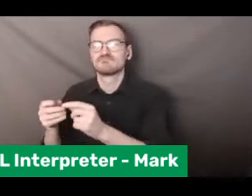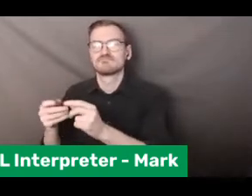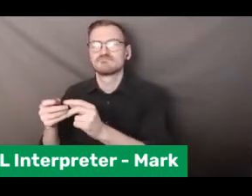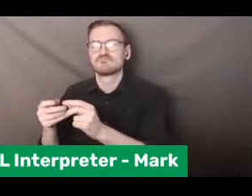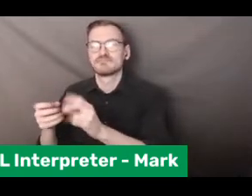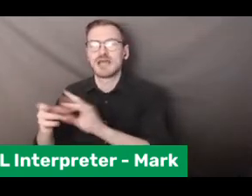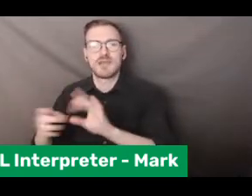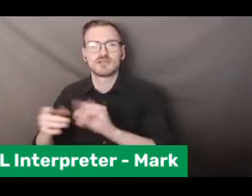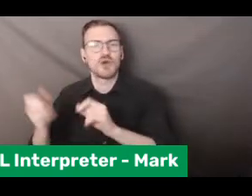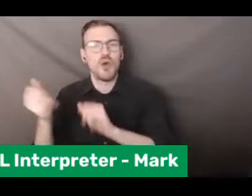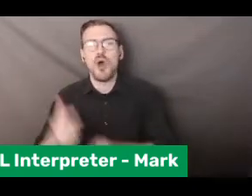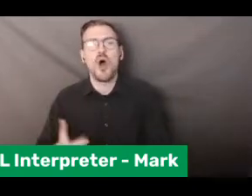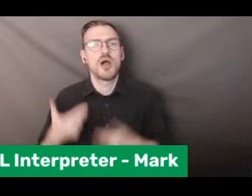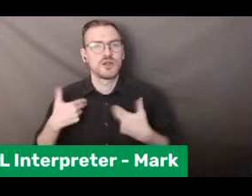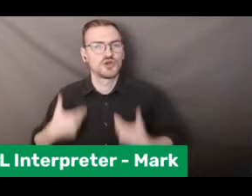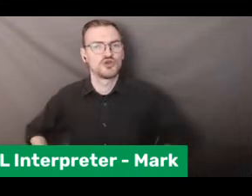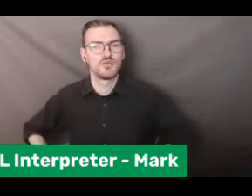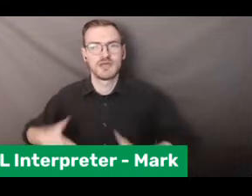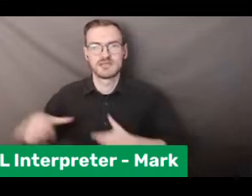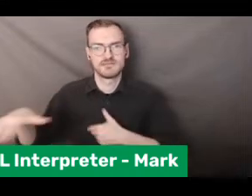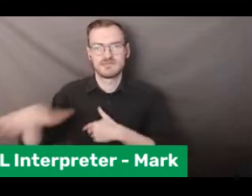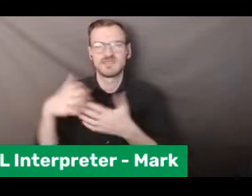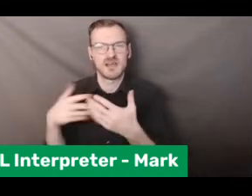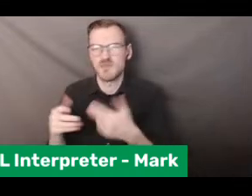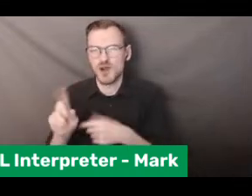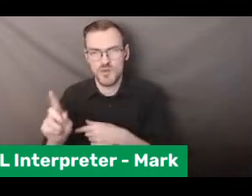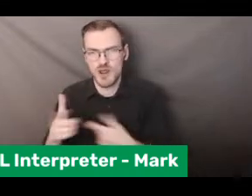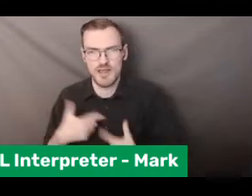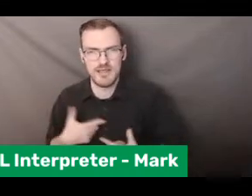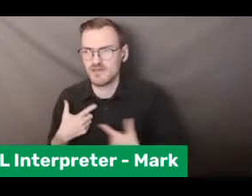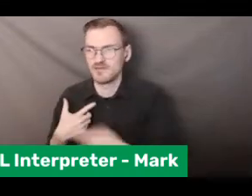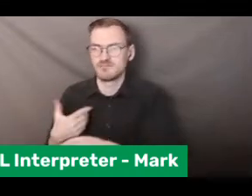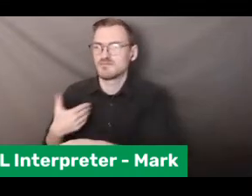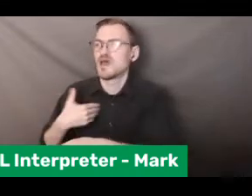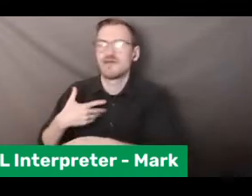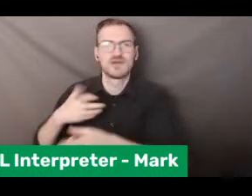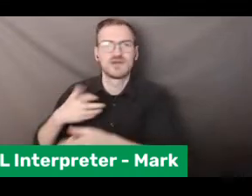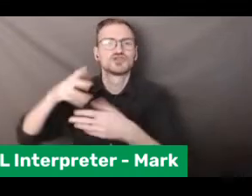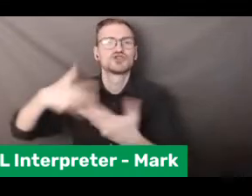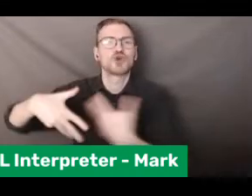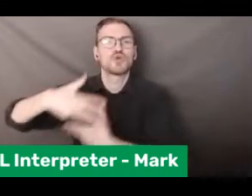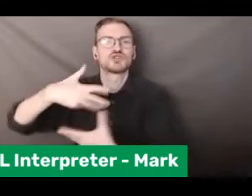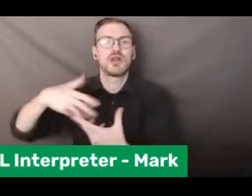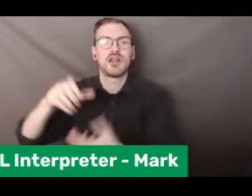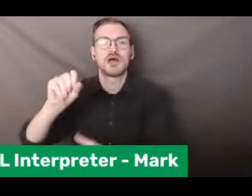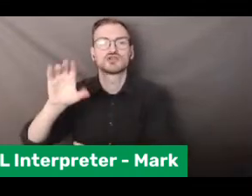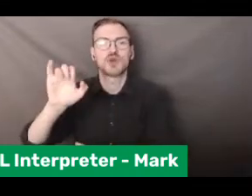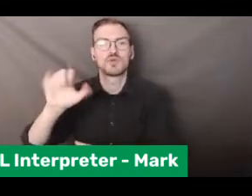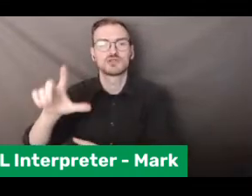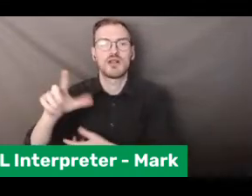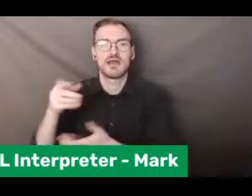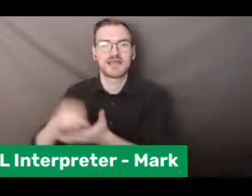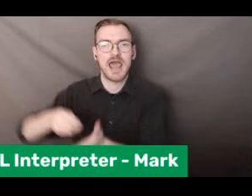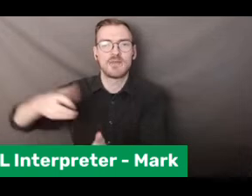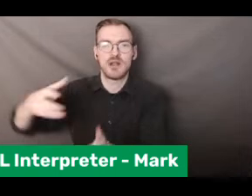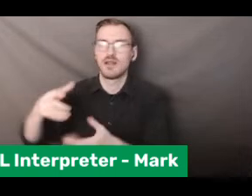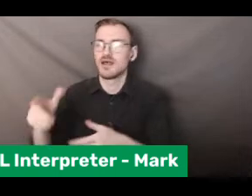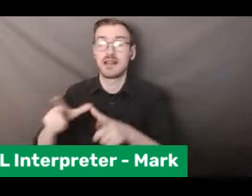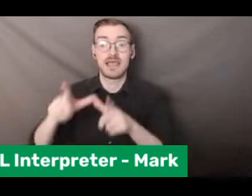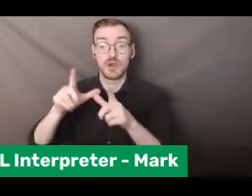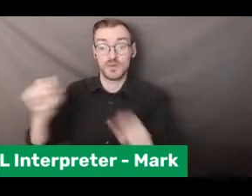in, have all sorts of capital. They got social capital. They have navigational capital, linguistic